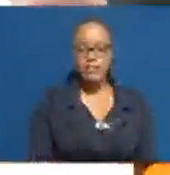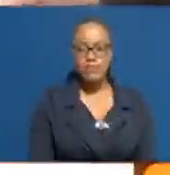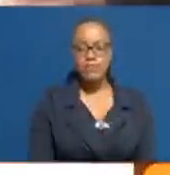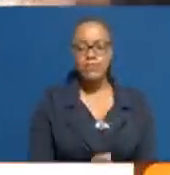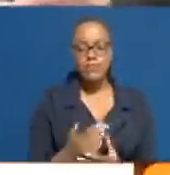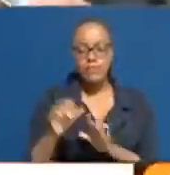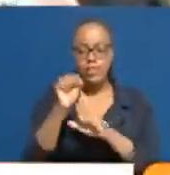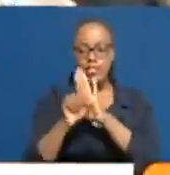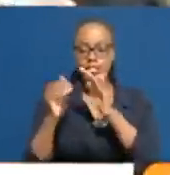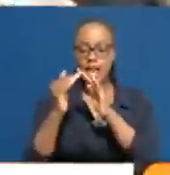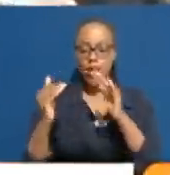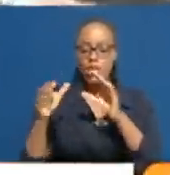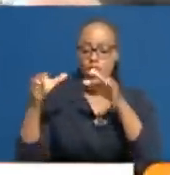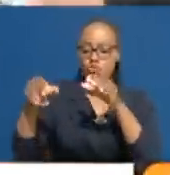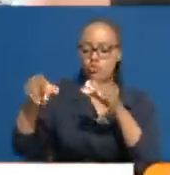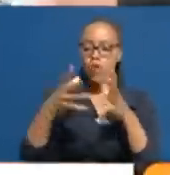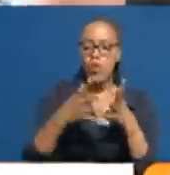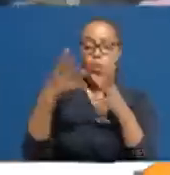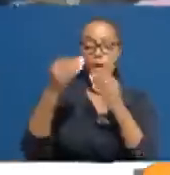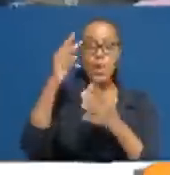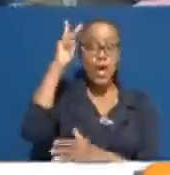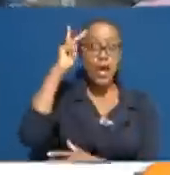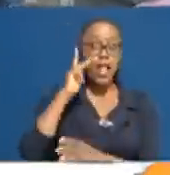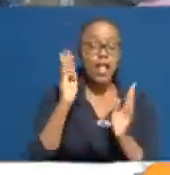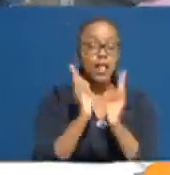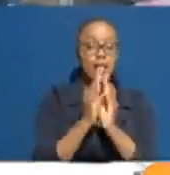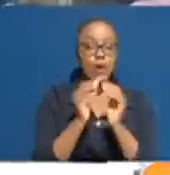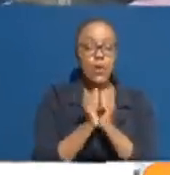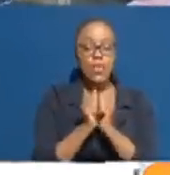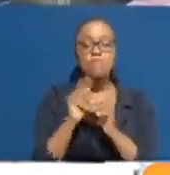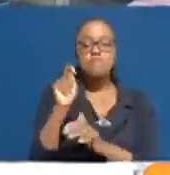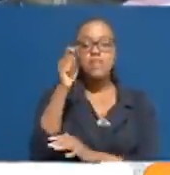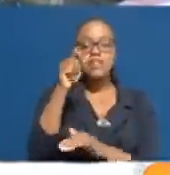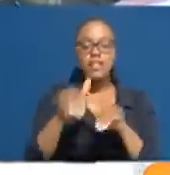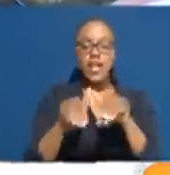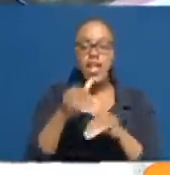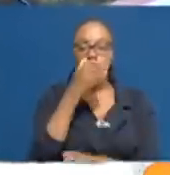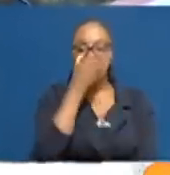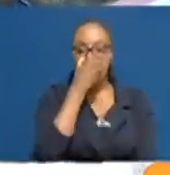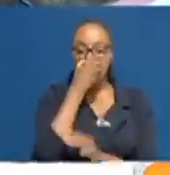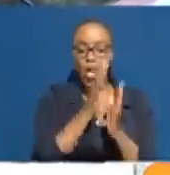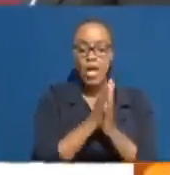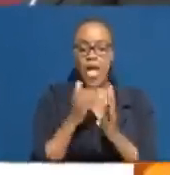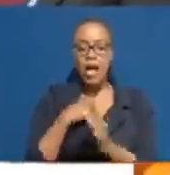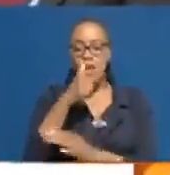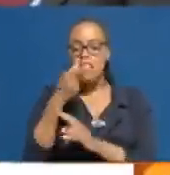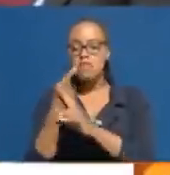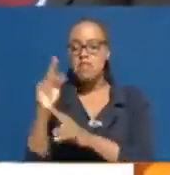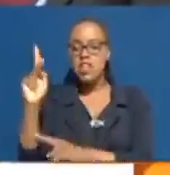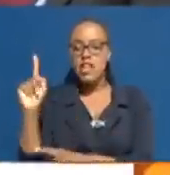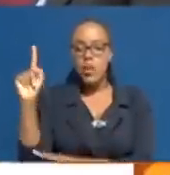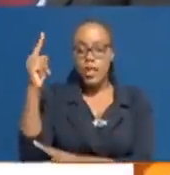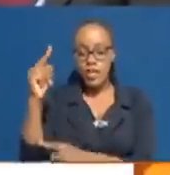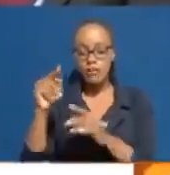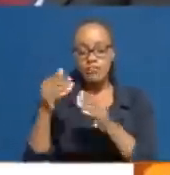From State House, the delegation headed to Karen for a meeting with President-elect William Ruto that was also attended by a section of Kenya Kwanza